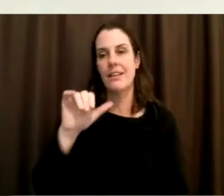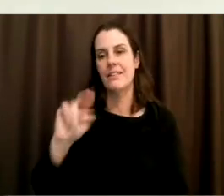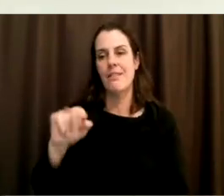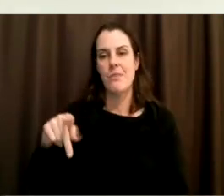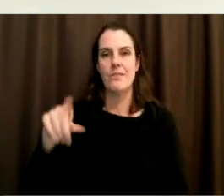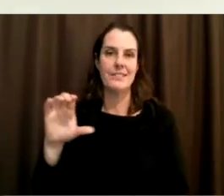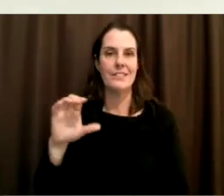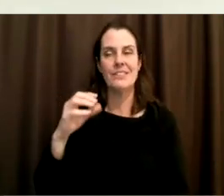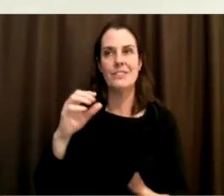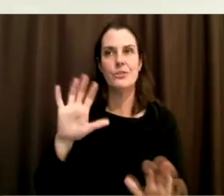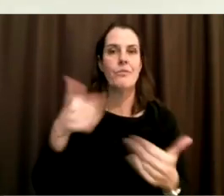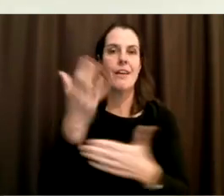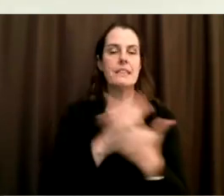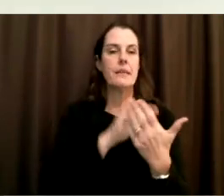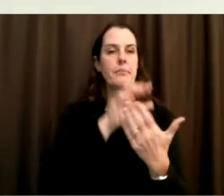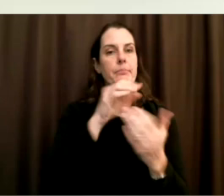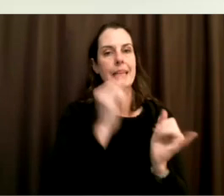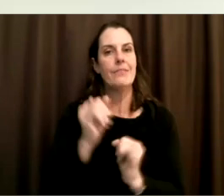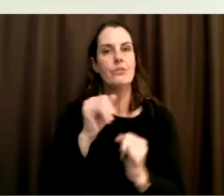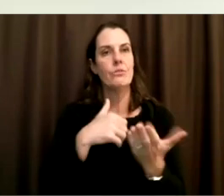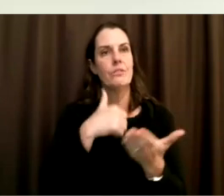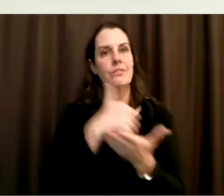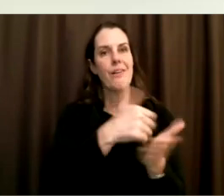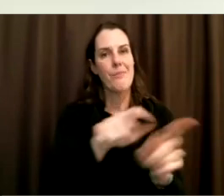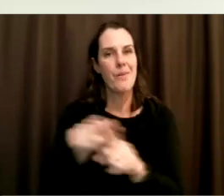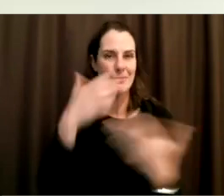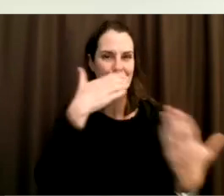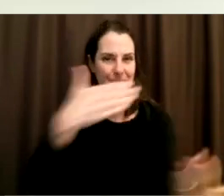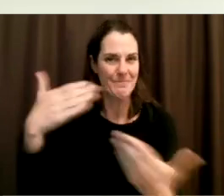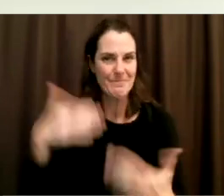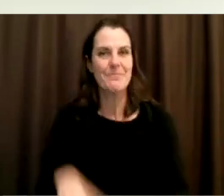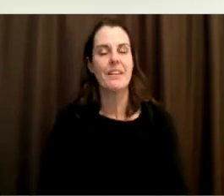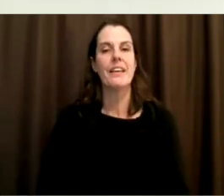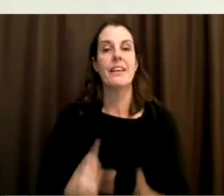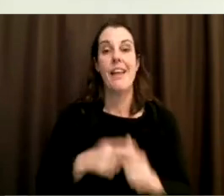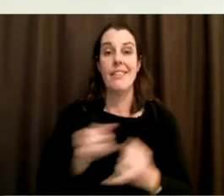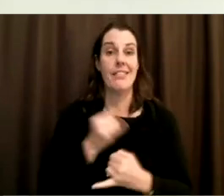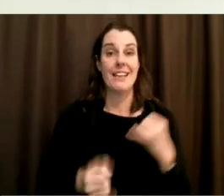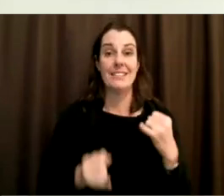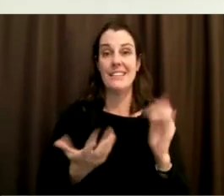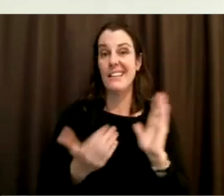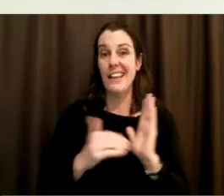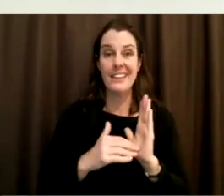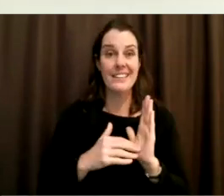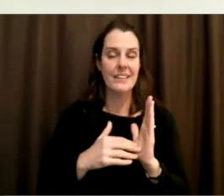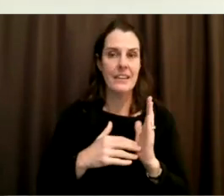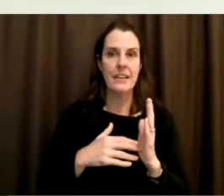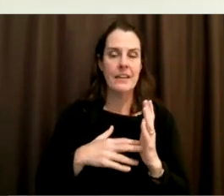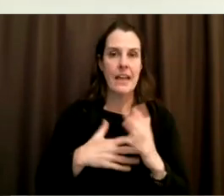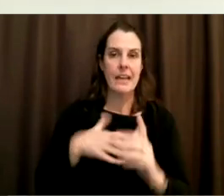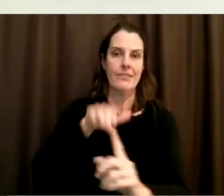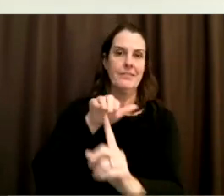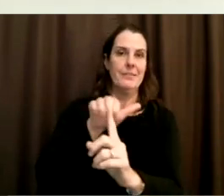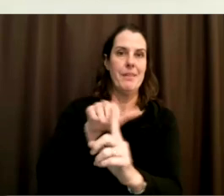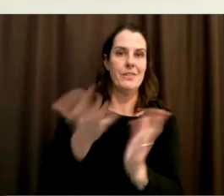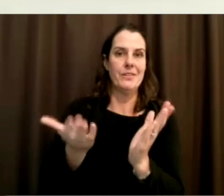willing to provide some individual assistance as well. And lastly, just want to plug another quick reminder